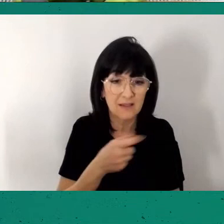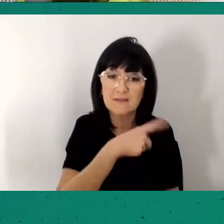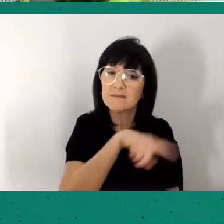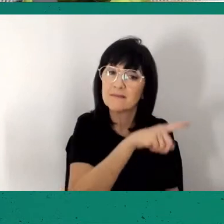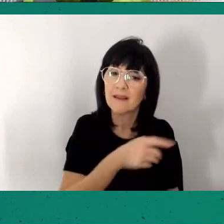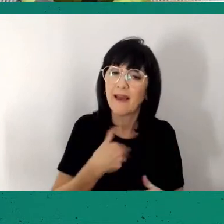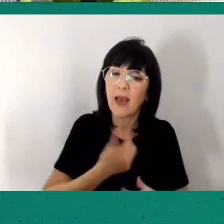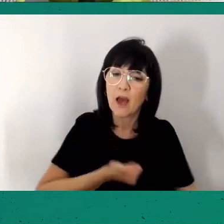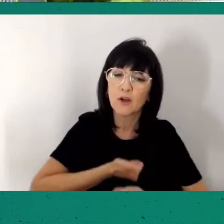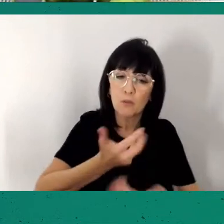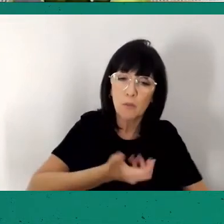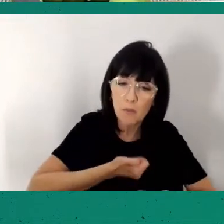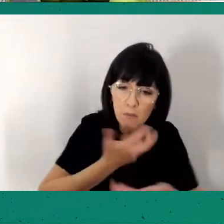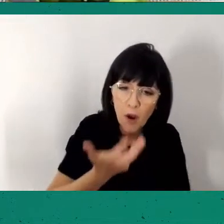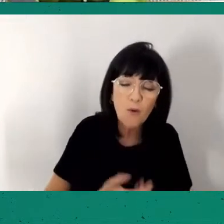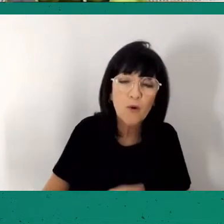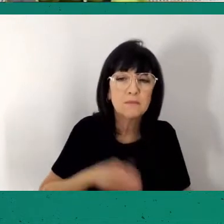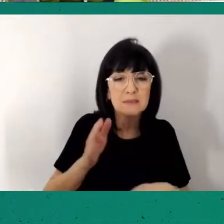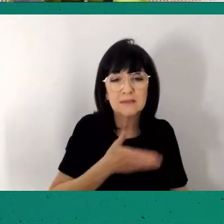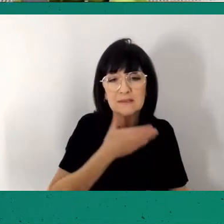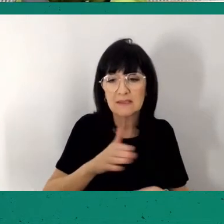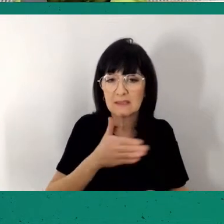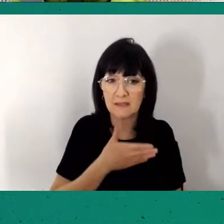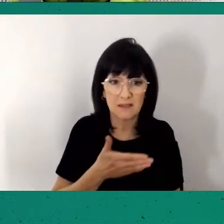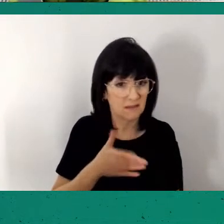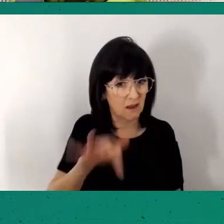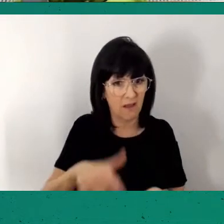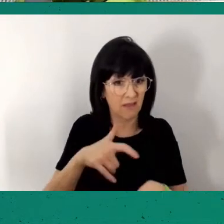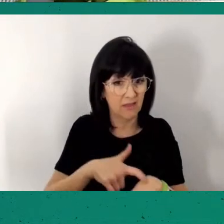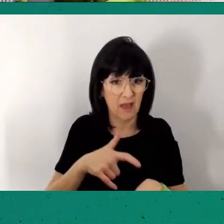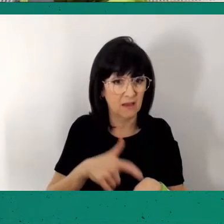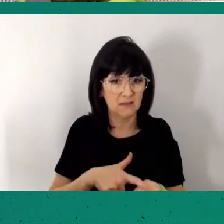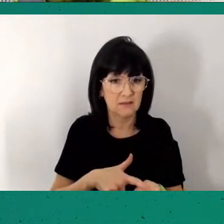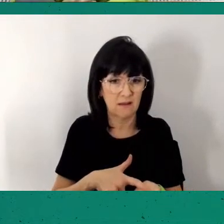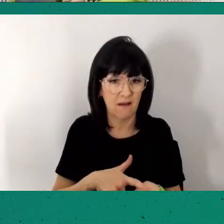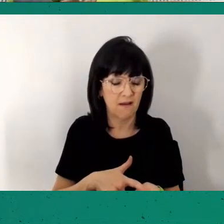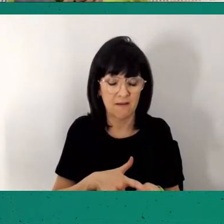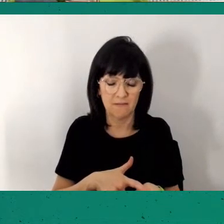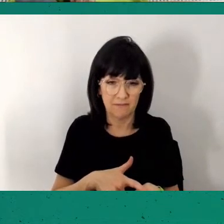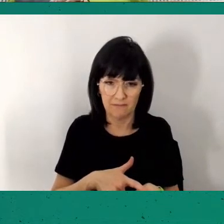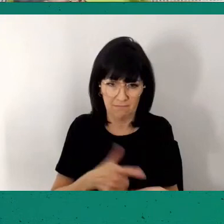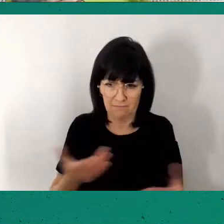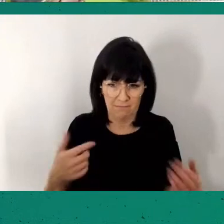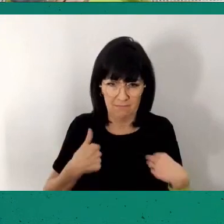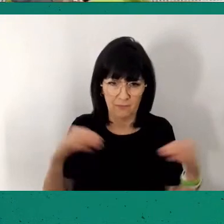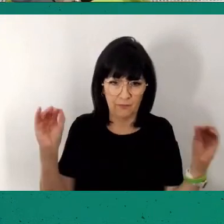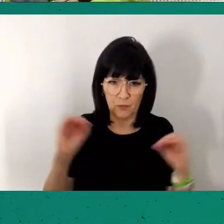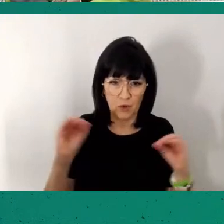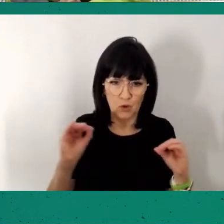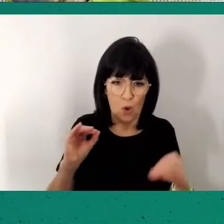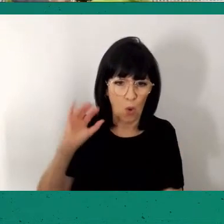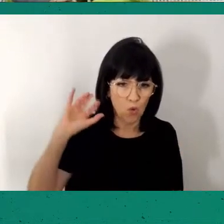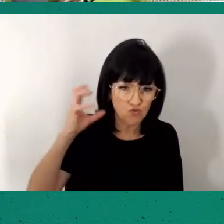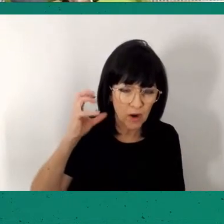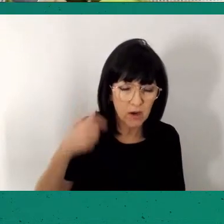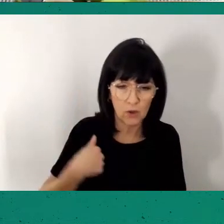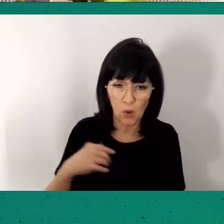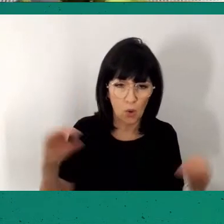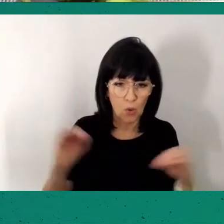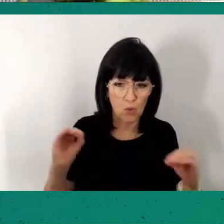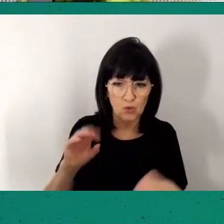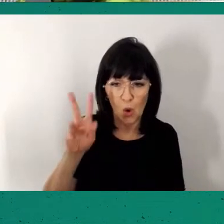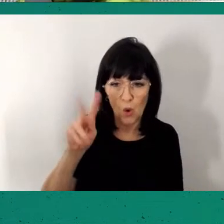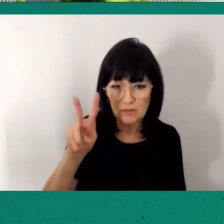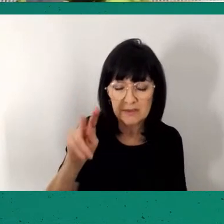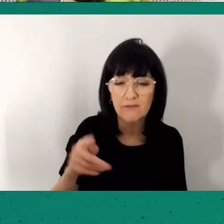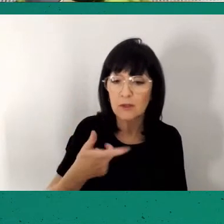any radios and televisions had not been invented for the general consumer. So we had to read and write and play and talk